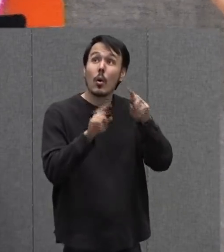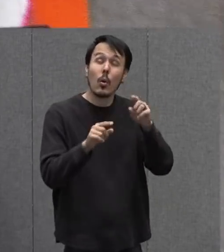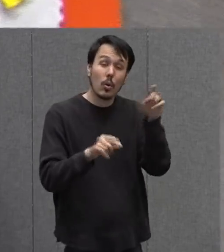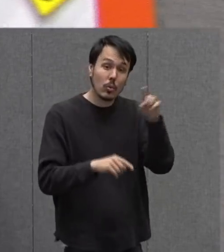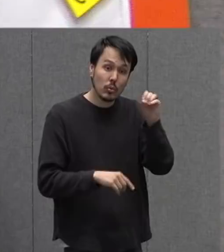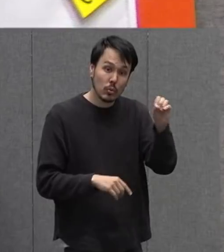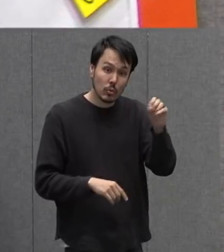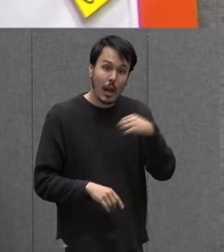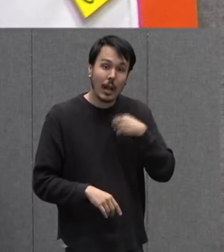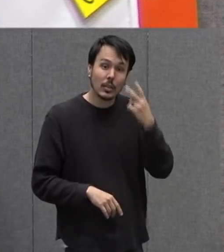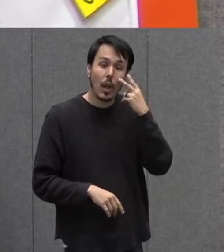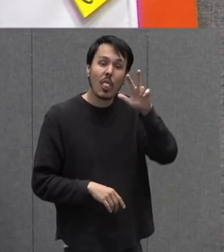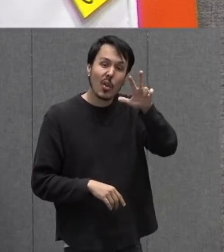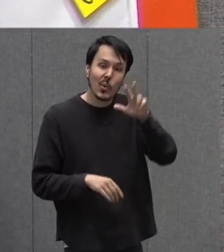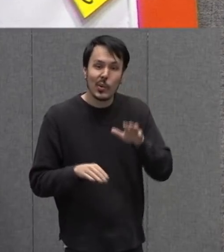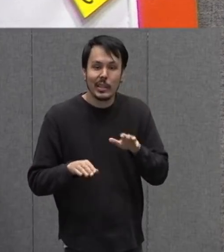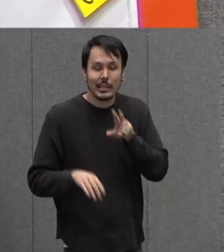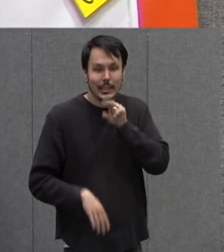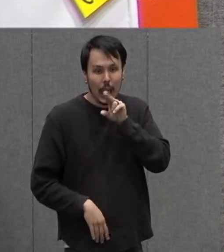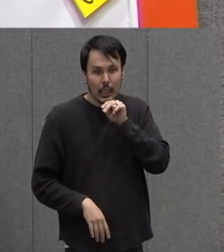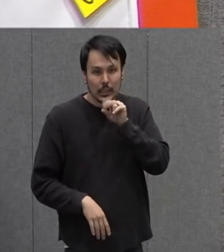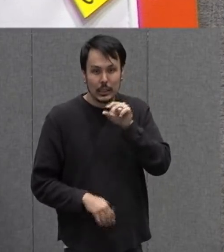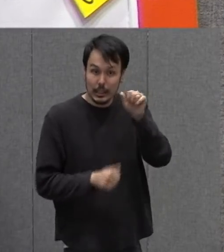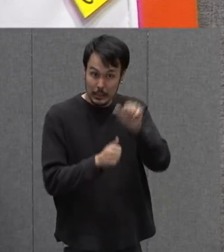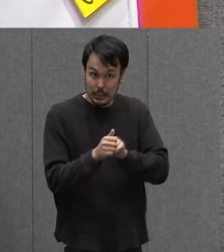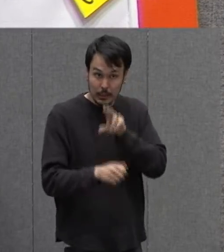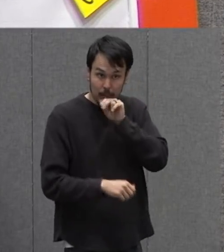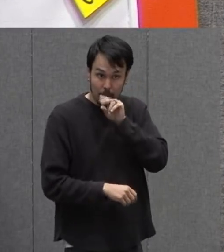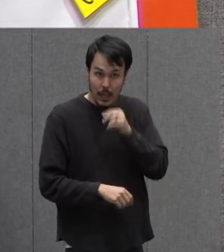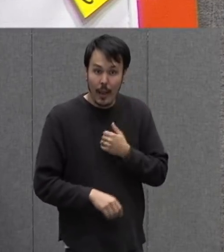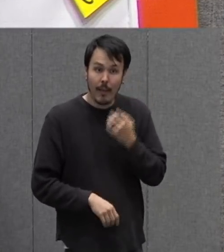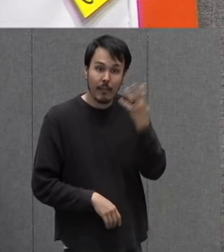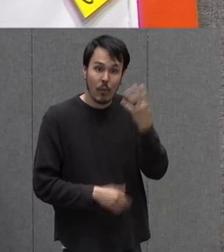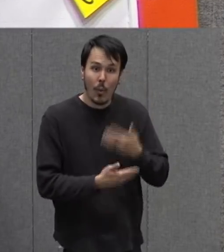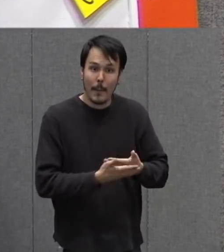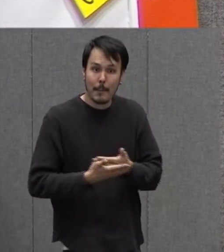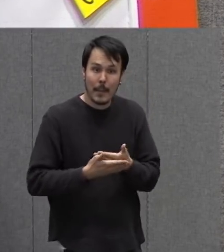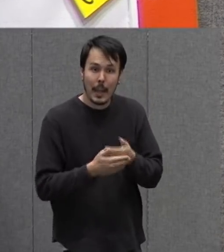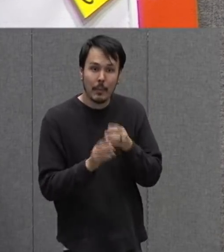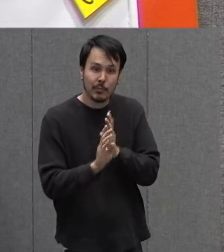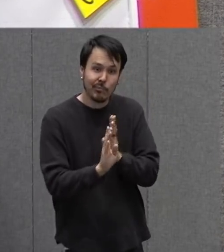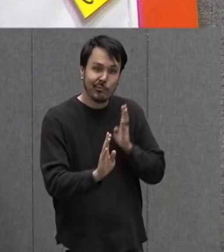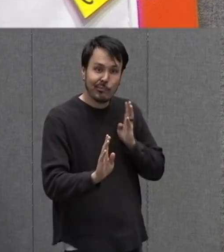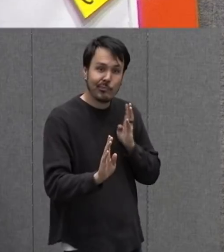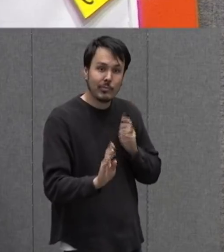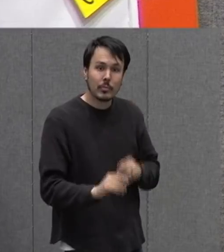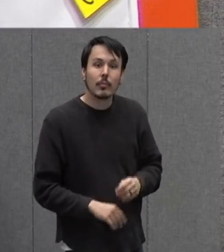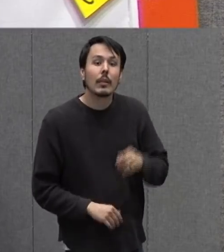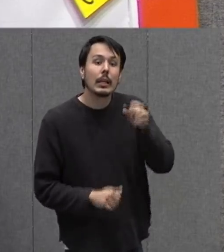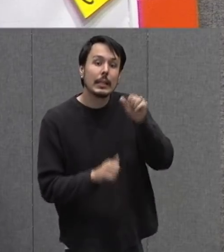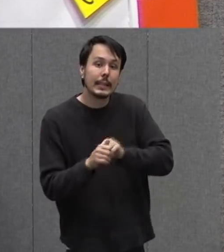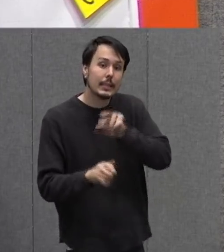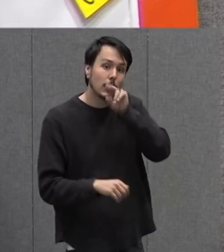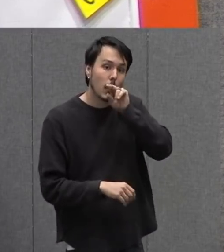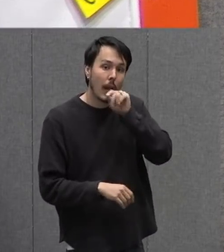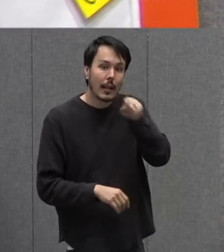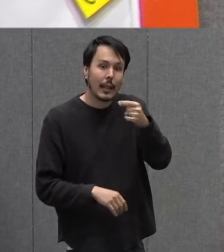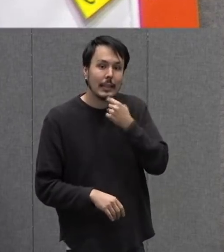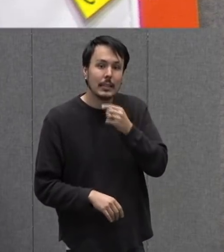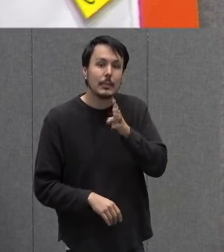waddling ducks. Each duck had 4 baby ducks trailing behind. Each duck said quack, quack,